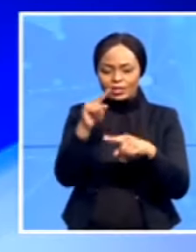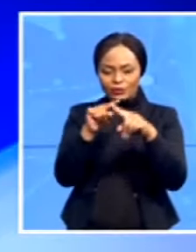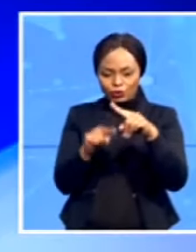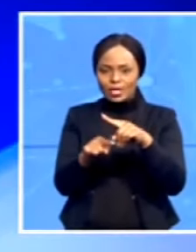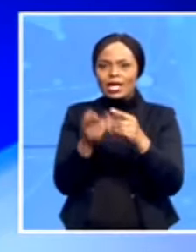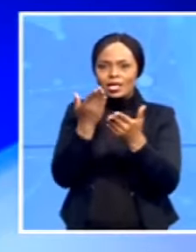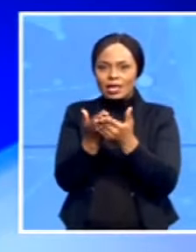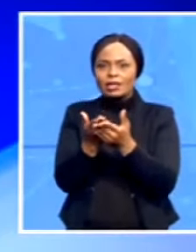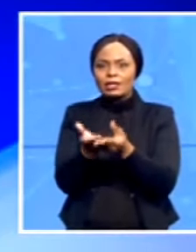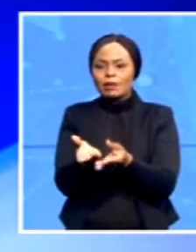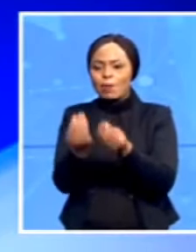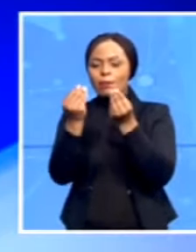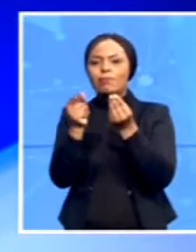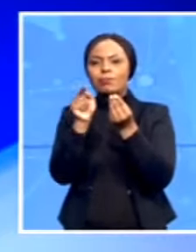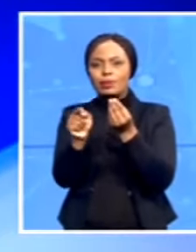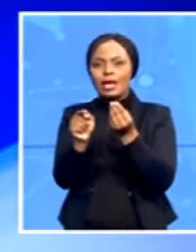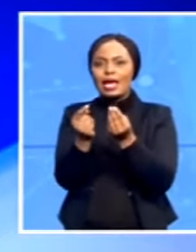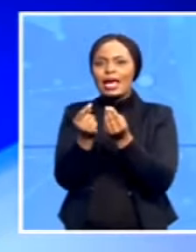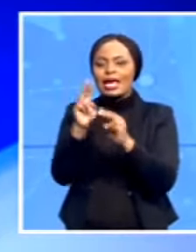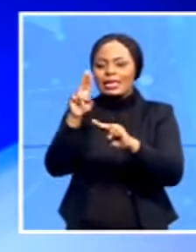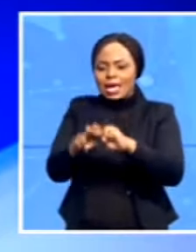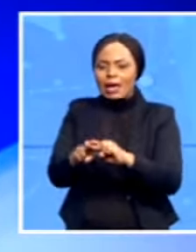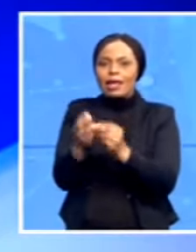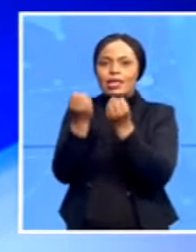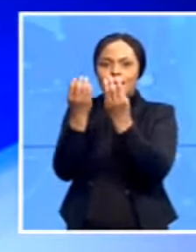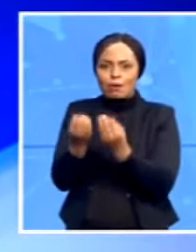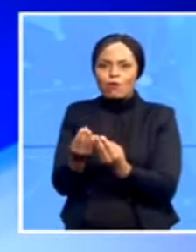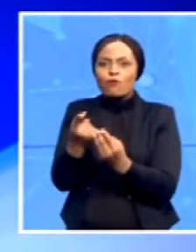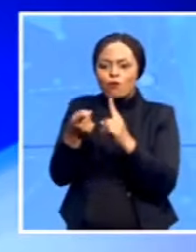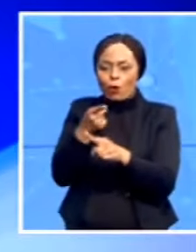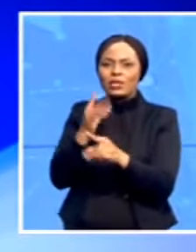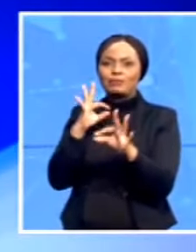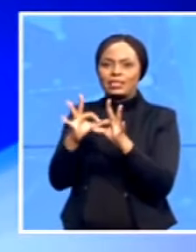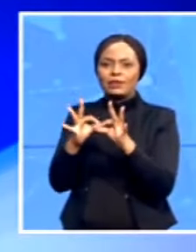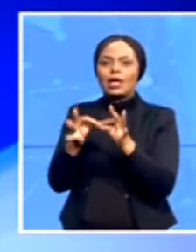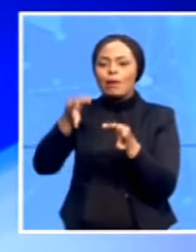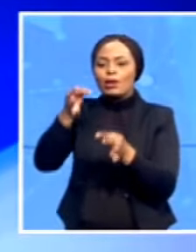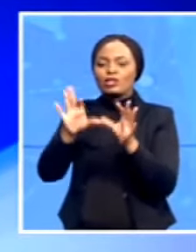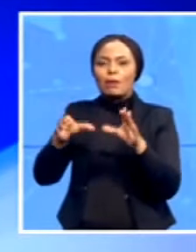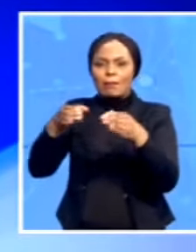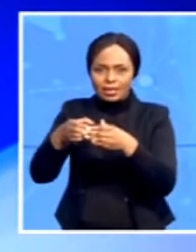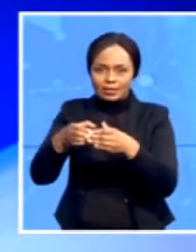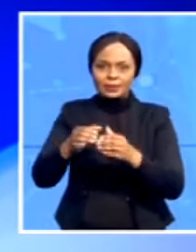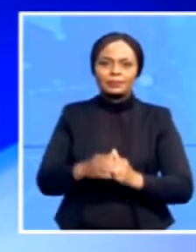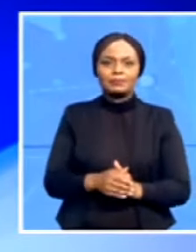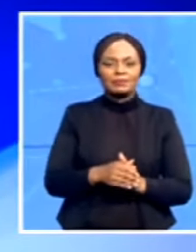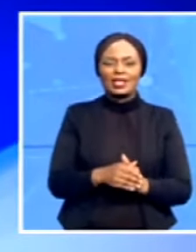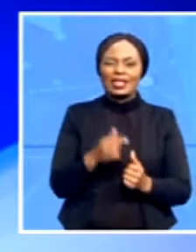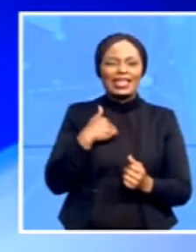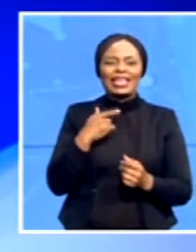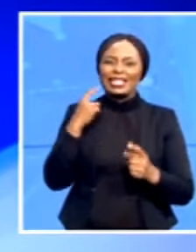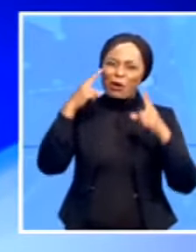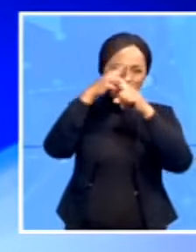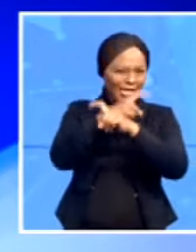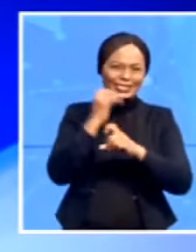number of seats to a political party. But it's a very complex one, but I've tried to simplify that's it. Fine. And look, we will be talking about this over the